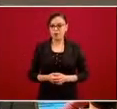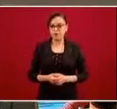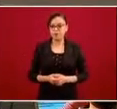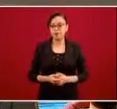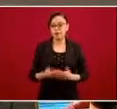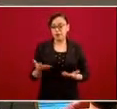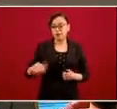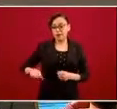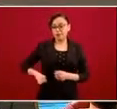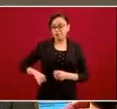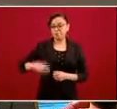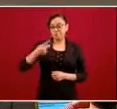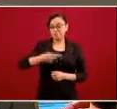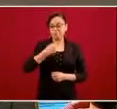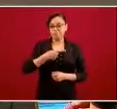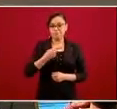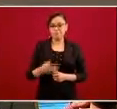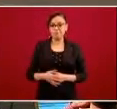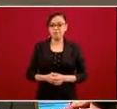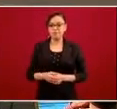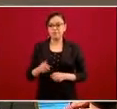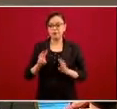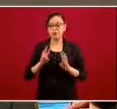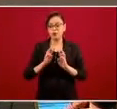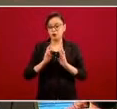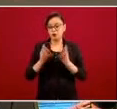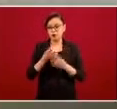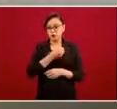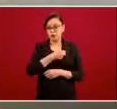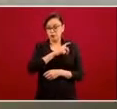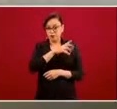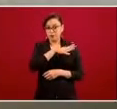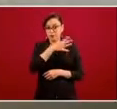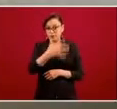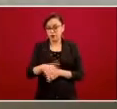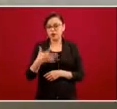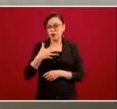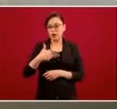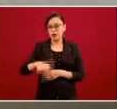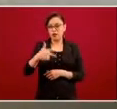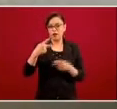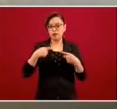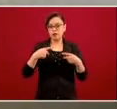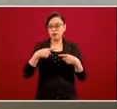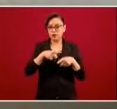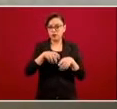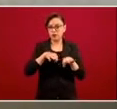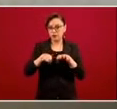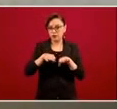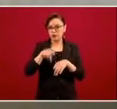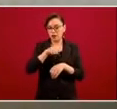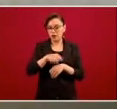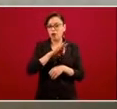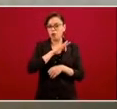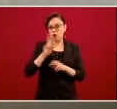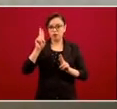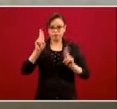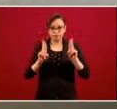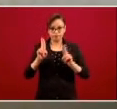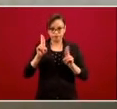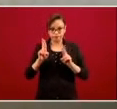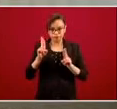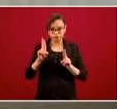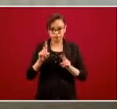informed of it once it is published? The General Health Council has 13 members that have voice and